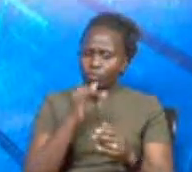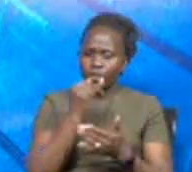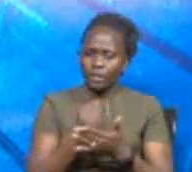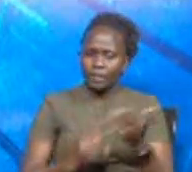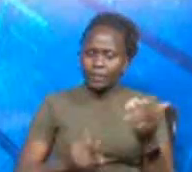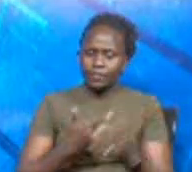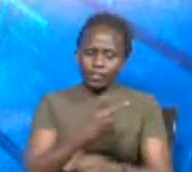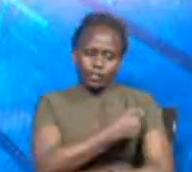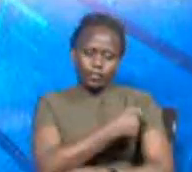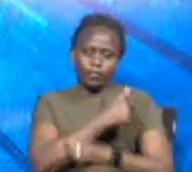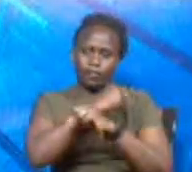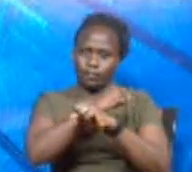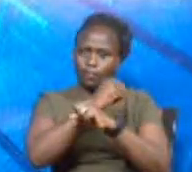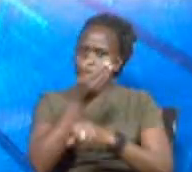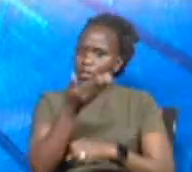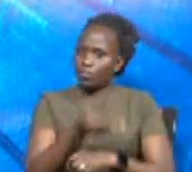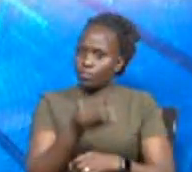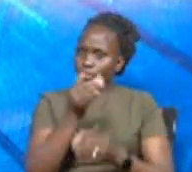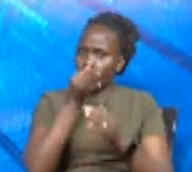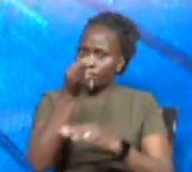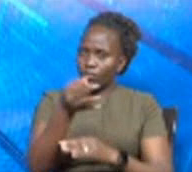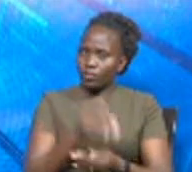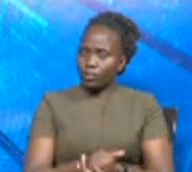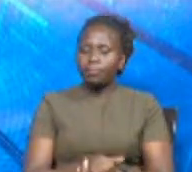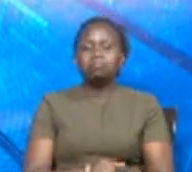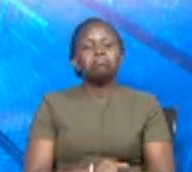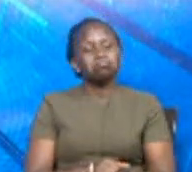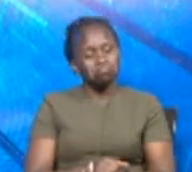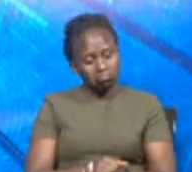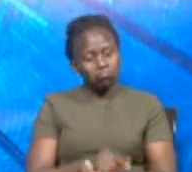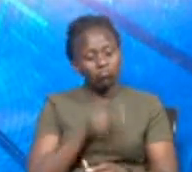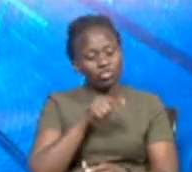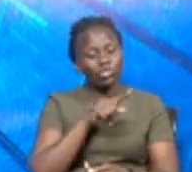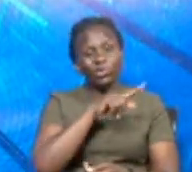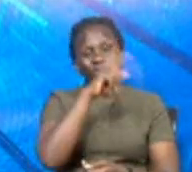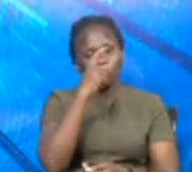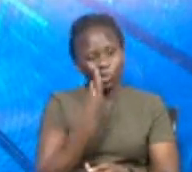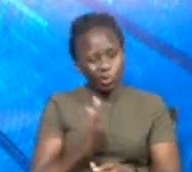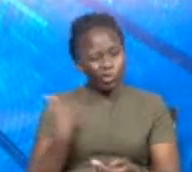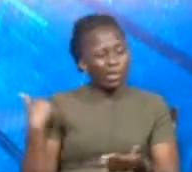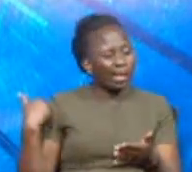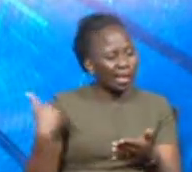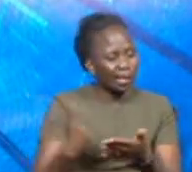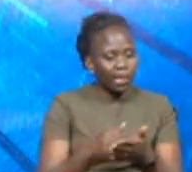future? This has been a question around for a very long time.